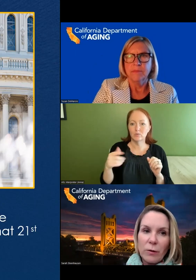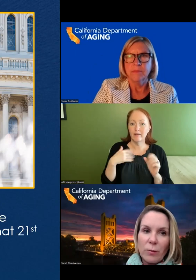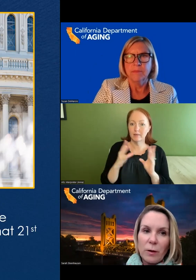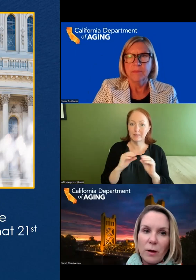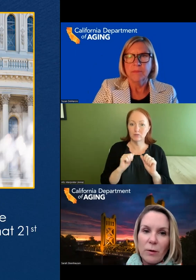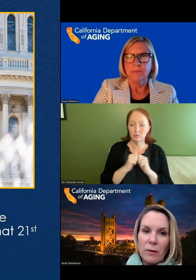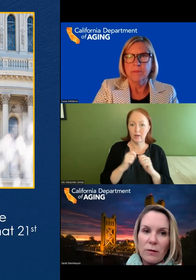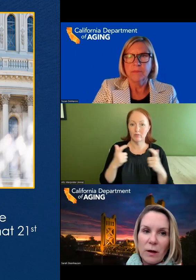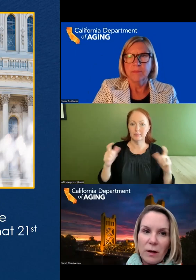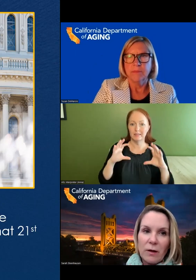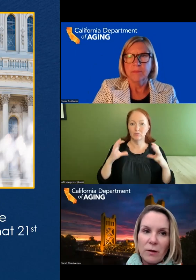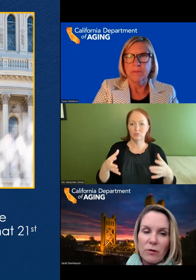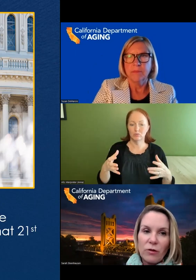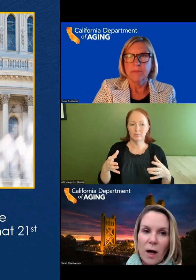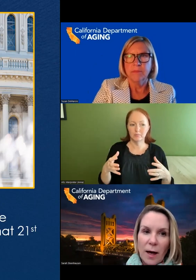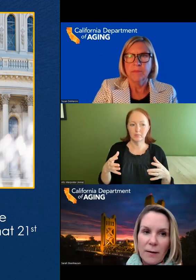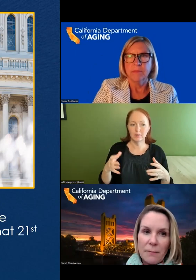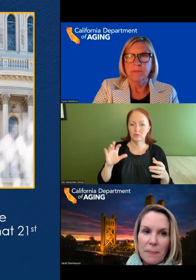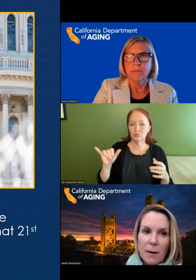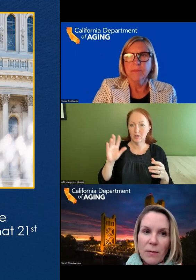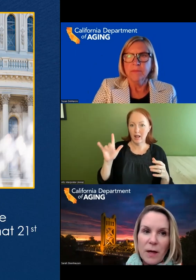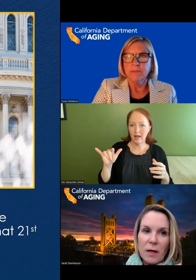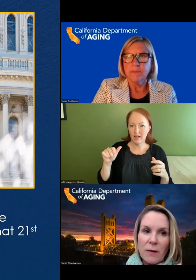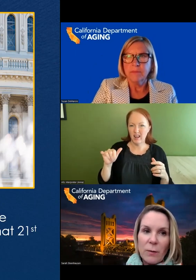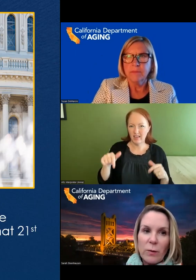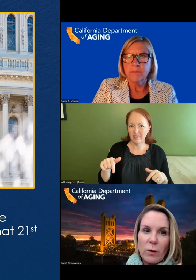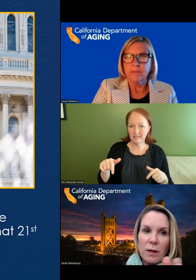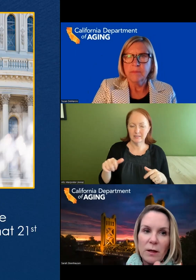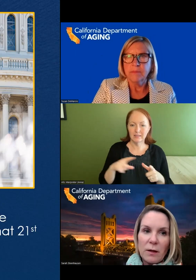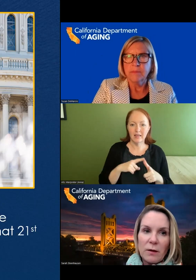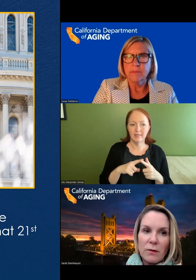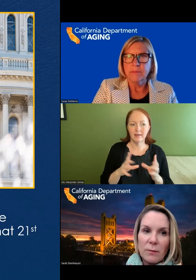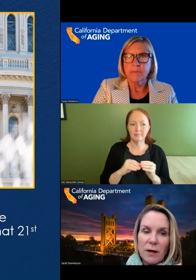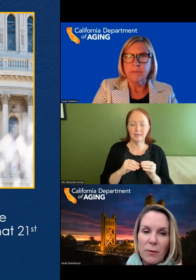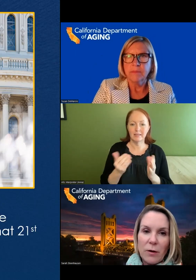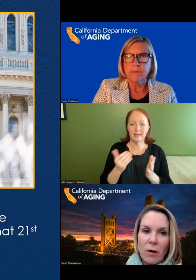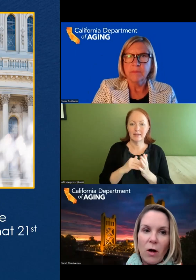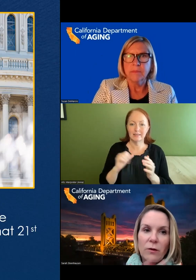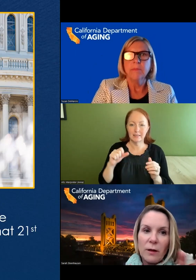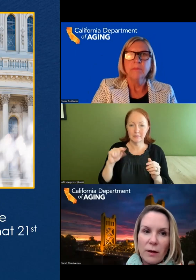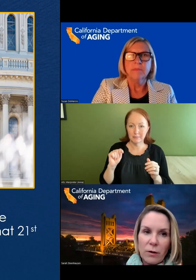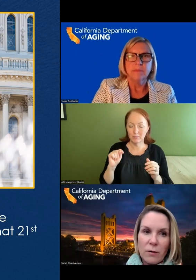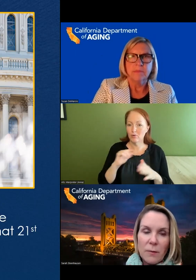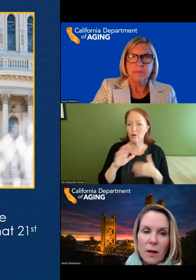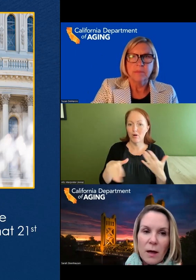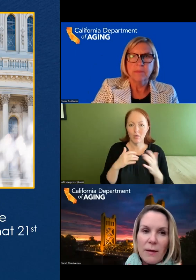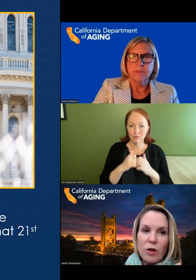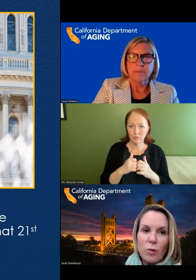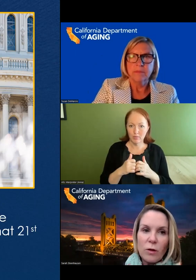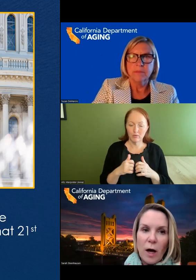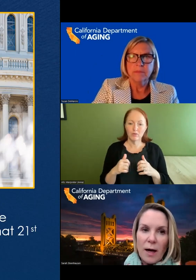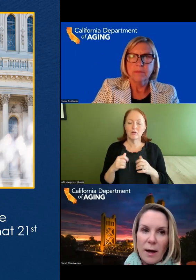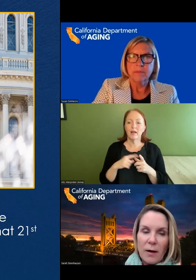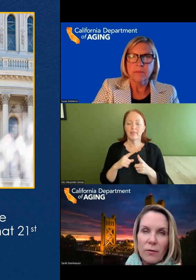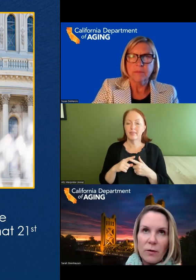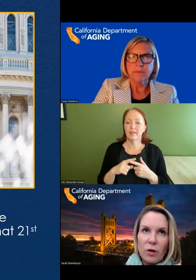big group in this setting in July, but then we will meet in September all together, and then you